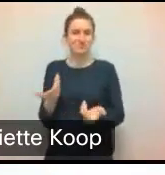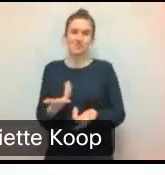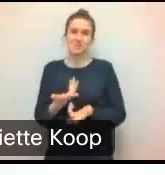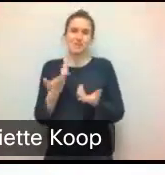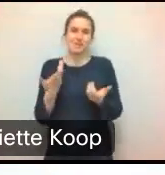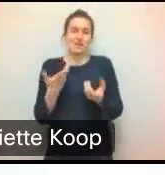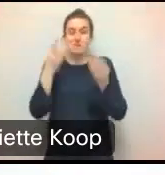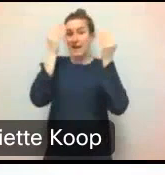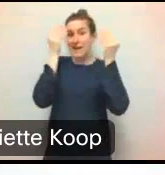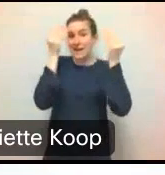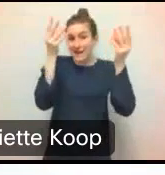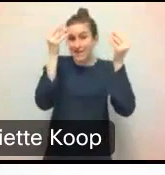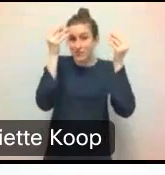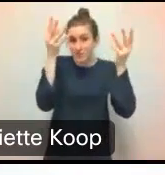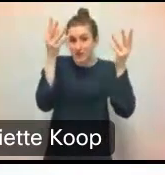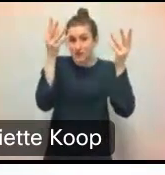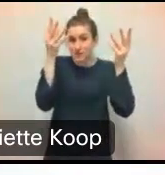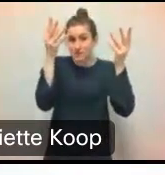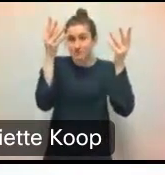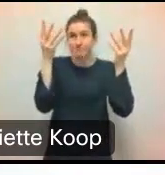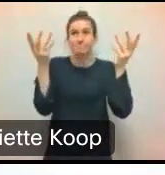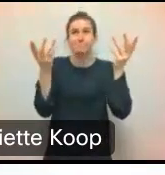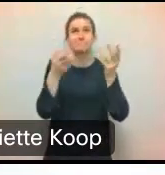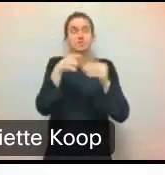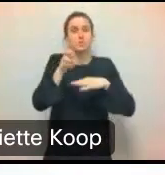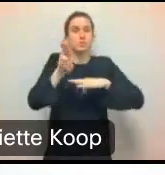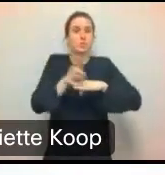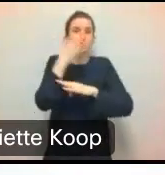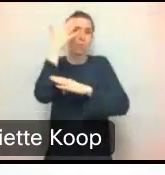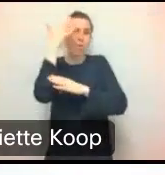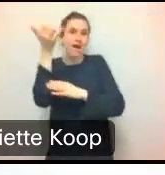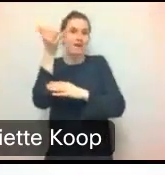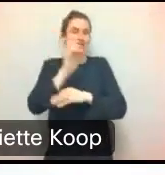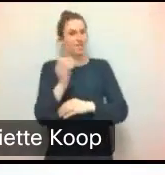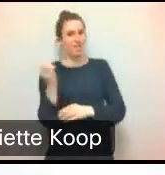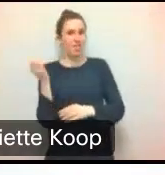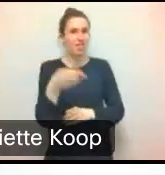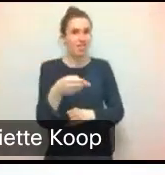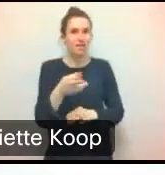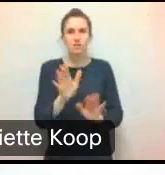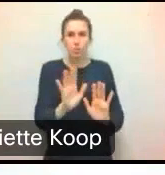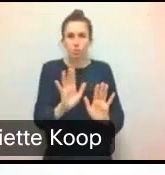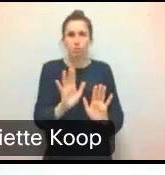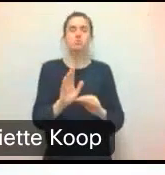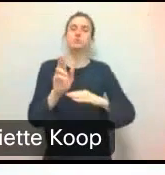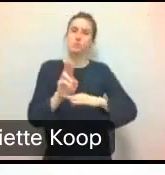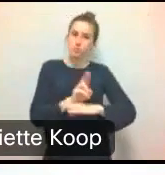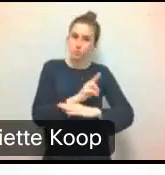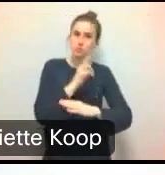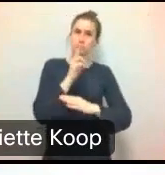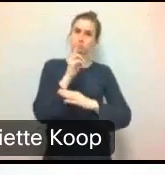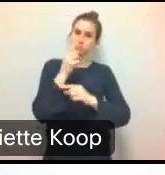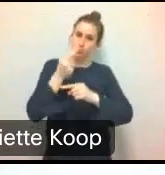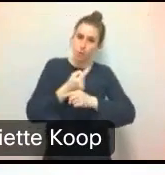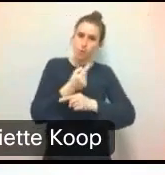as a cudgel, or to bat somebody over the head with. You use it responsibly. So oftentimes you hear,